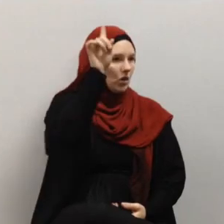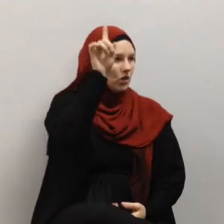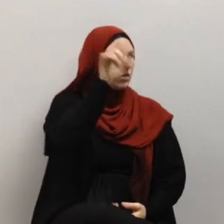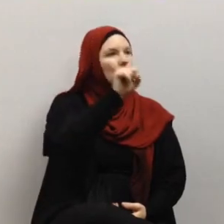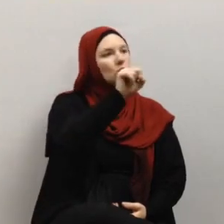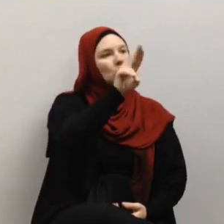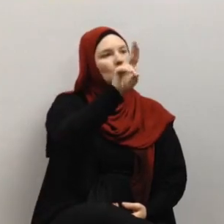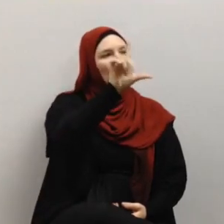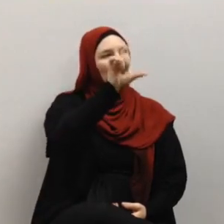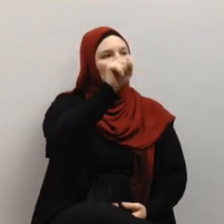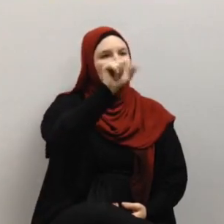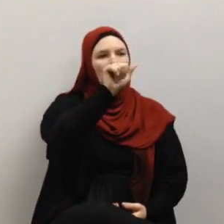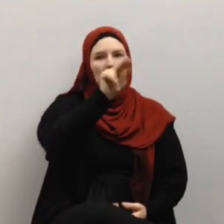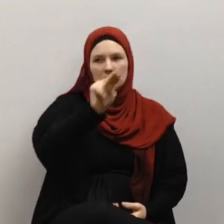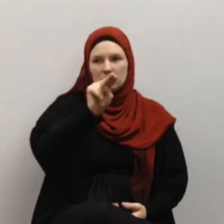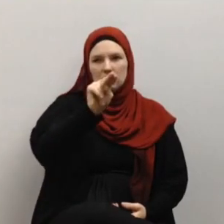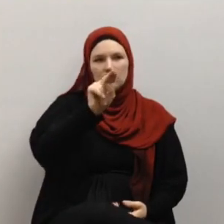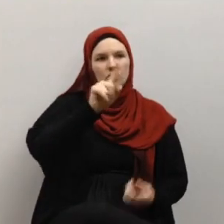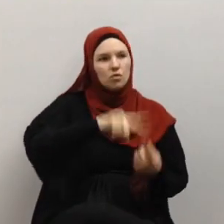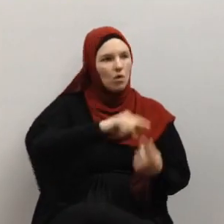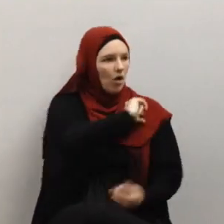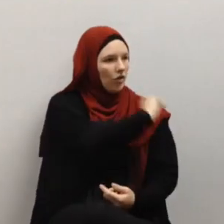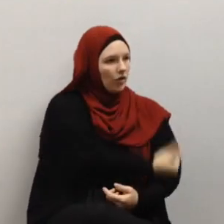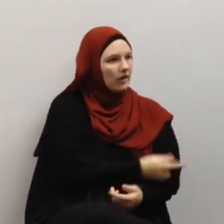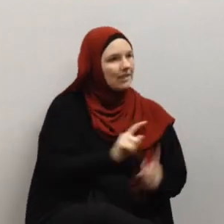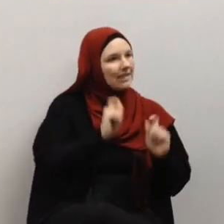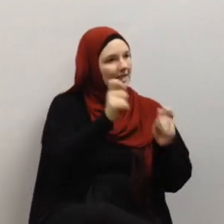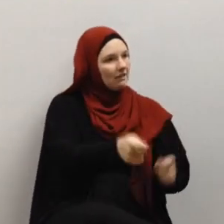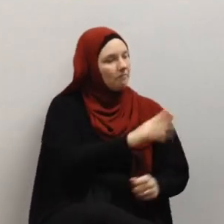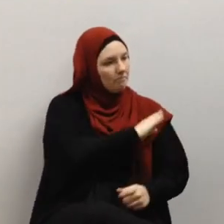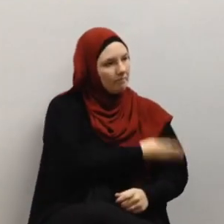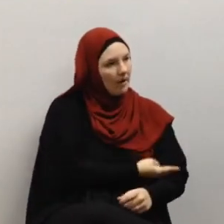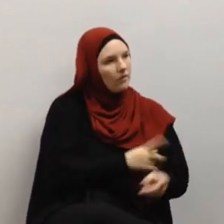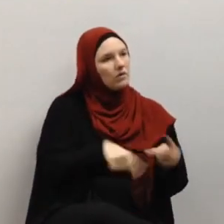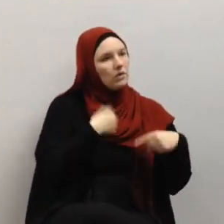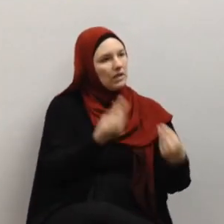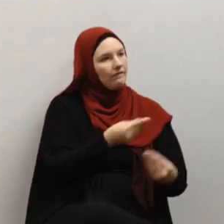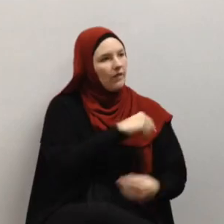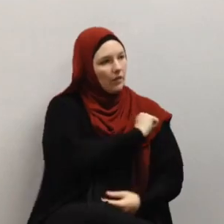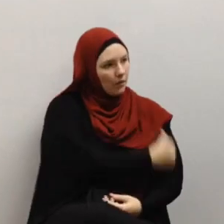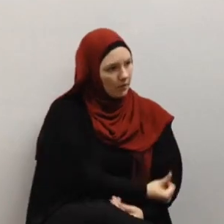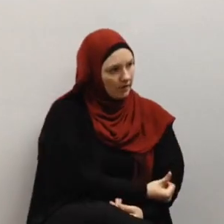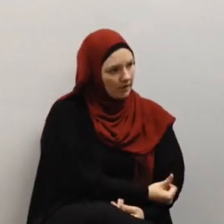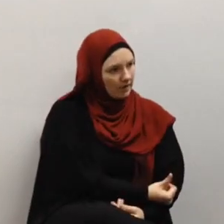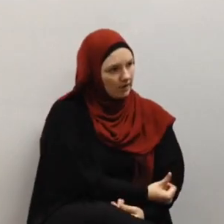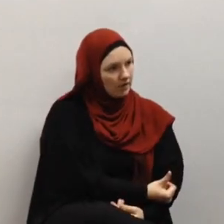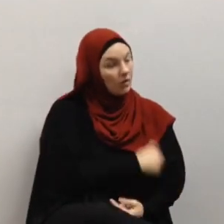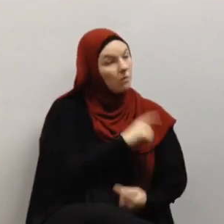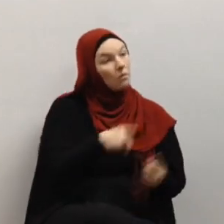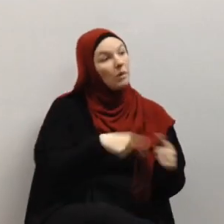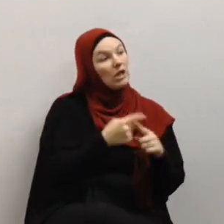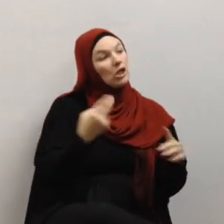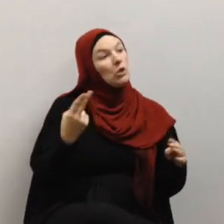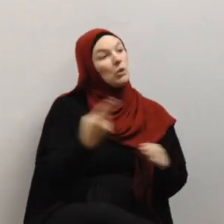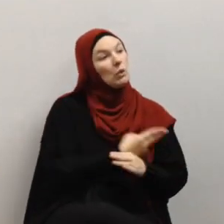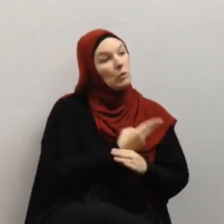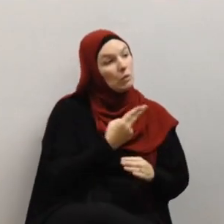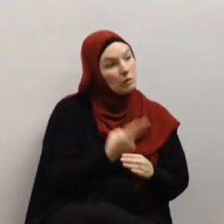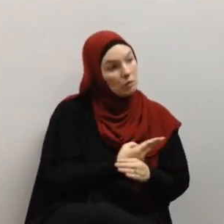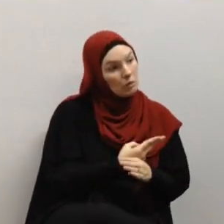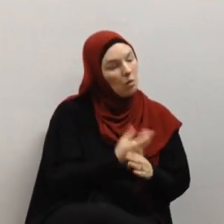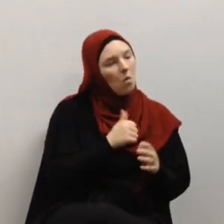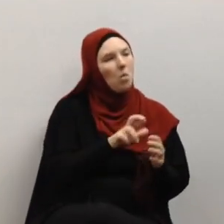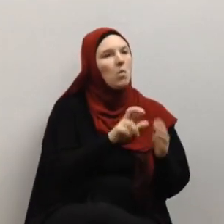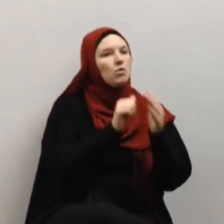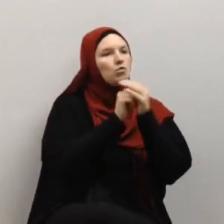authorize, to give power, to give authority. Okay? So when we use or worship or follow